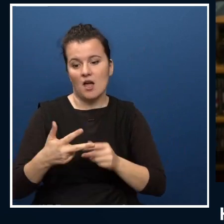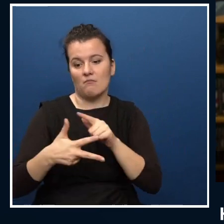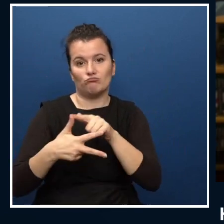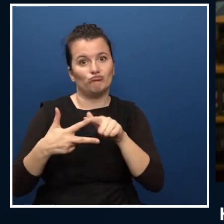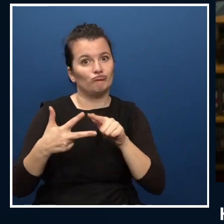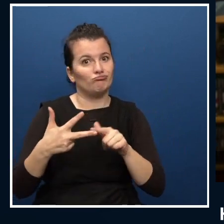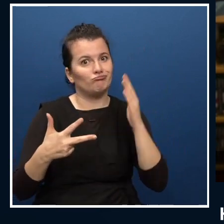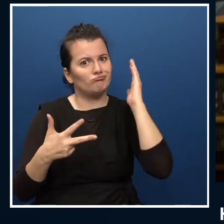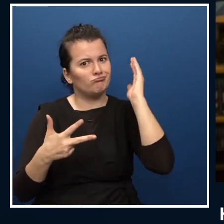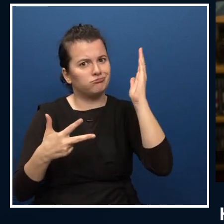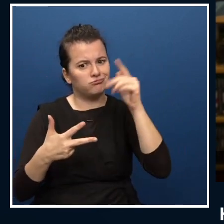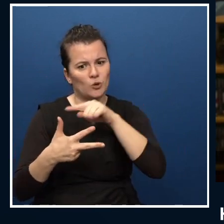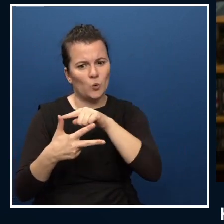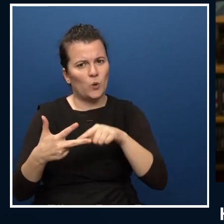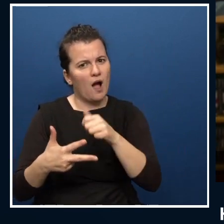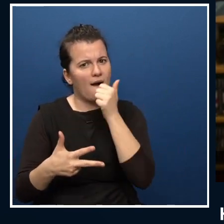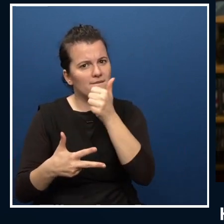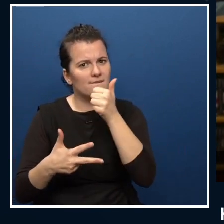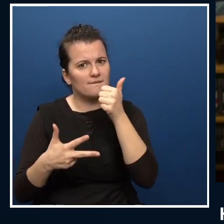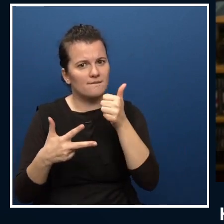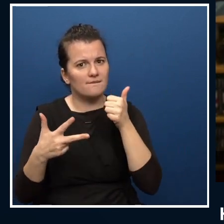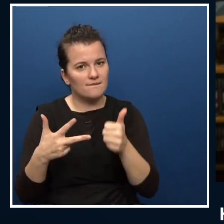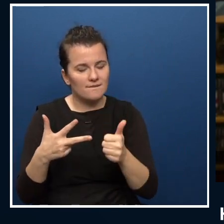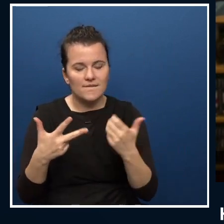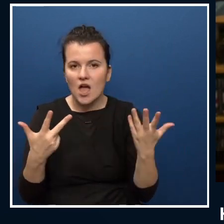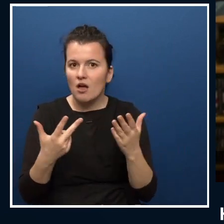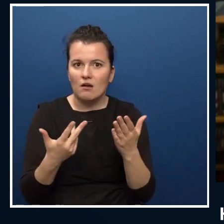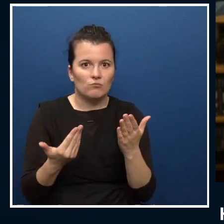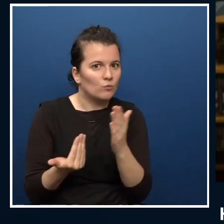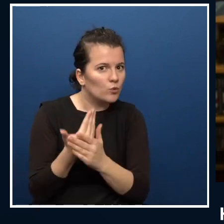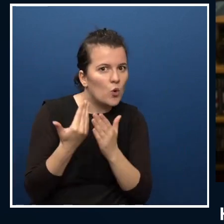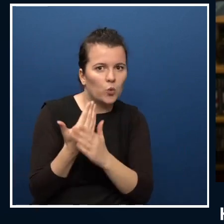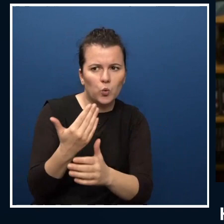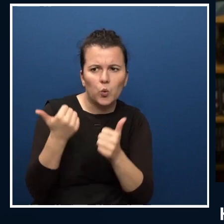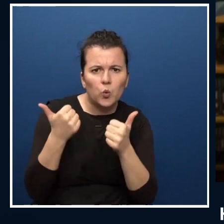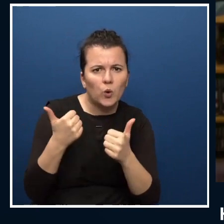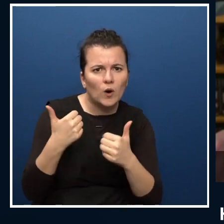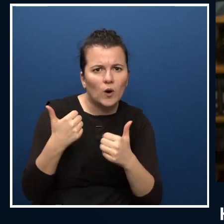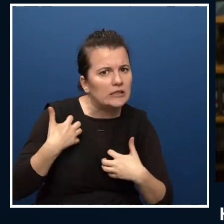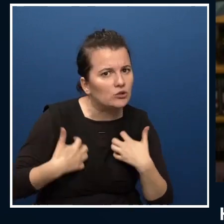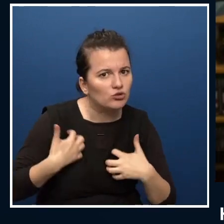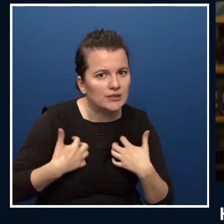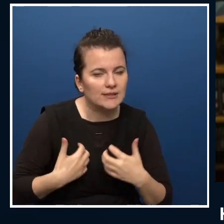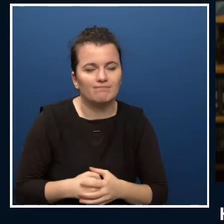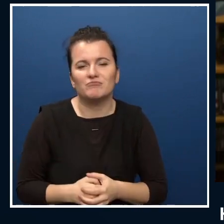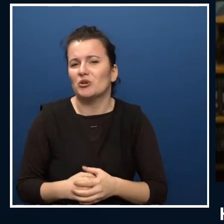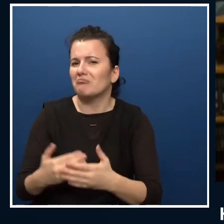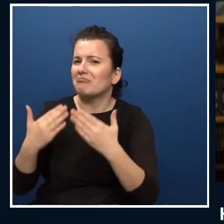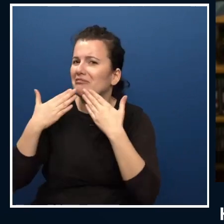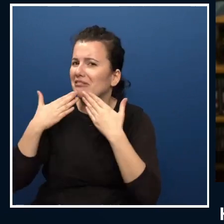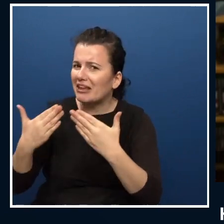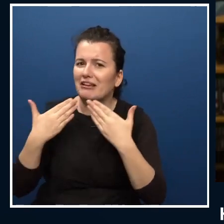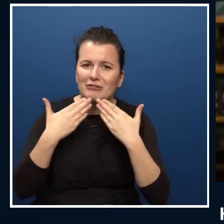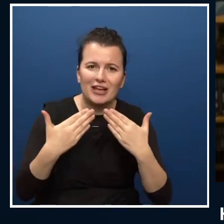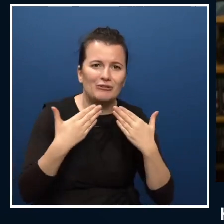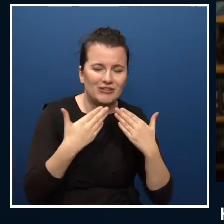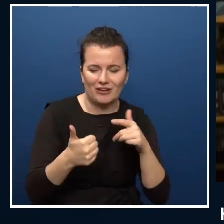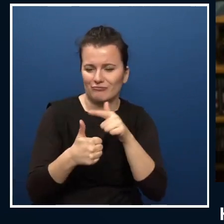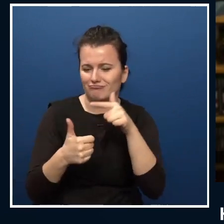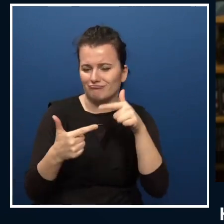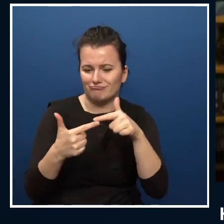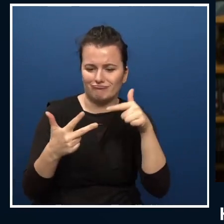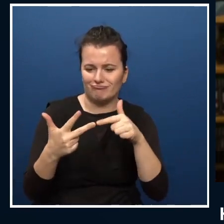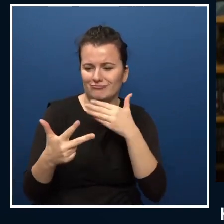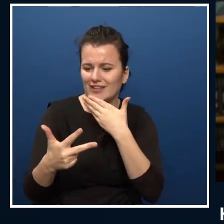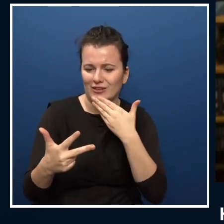a lot of interesting stuff that they've shown us. So I really want to thank all 3 of the speakers for that great session.